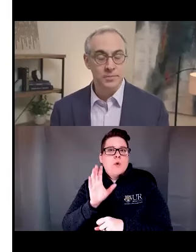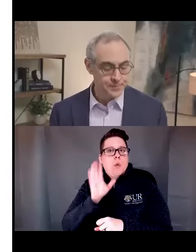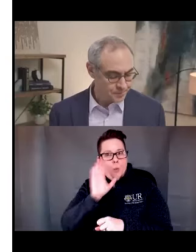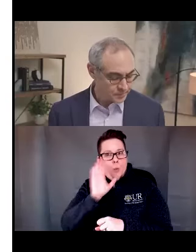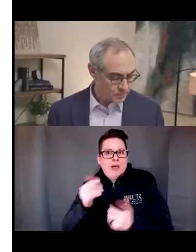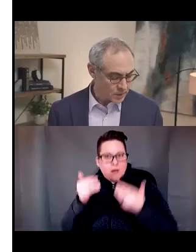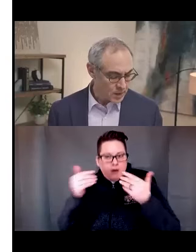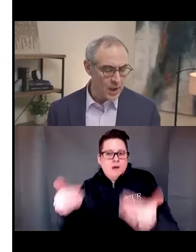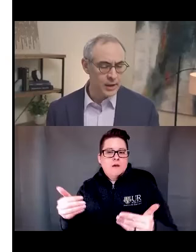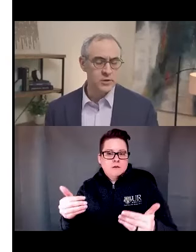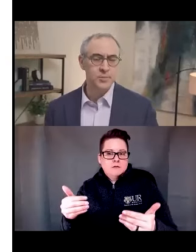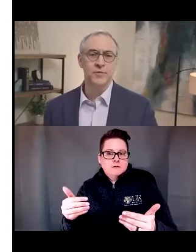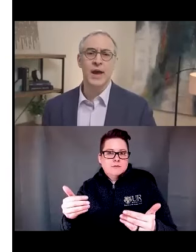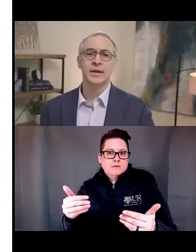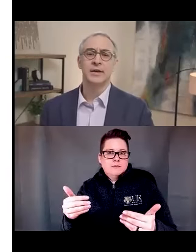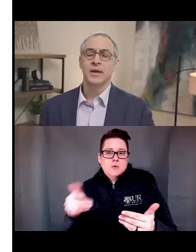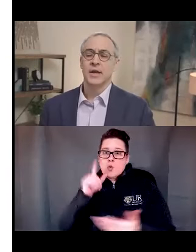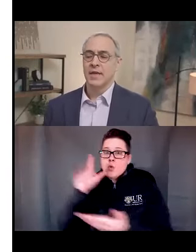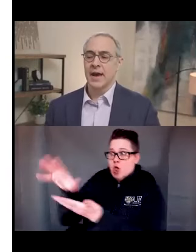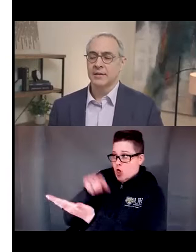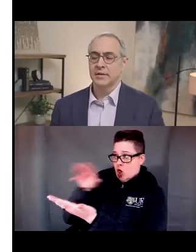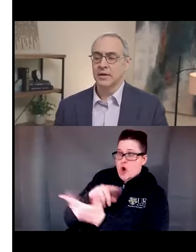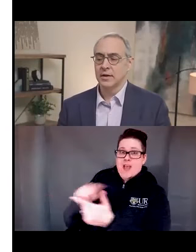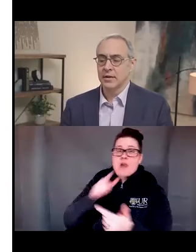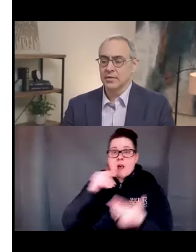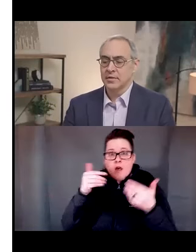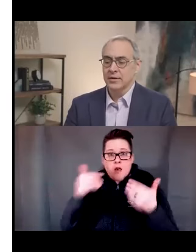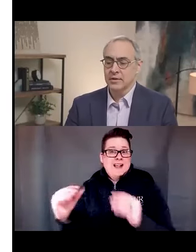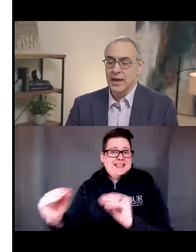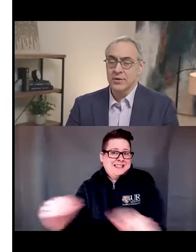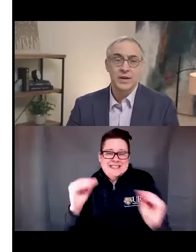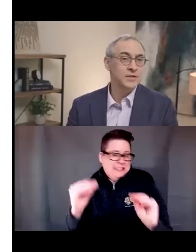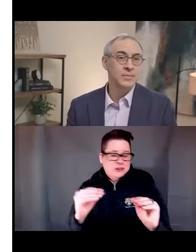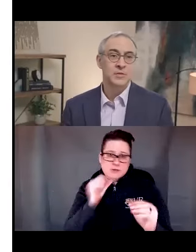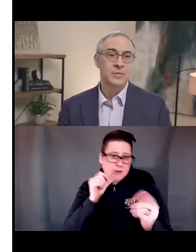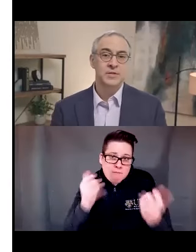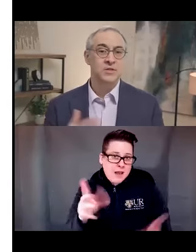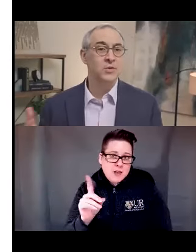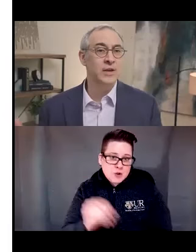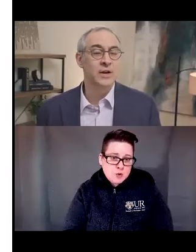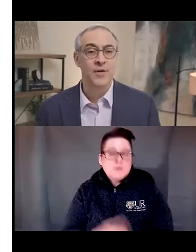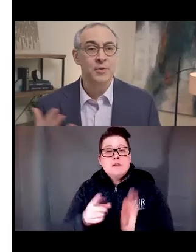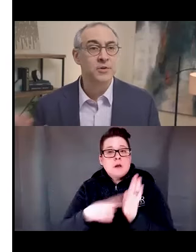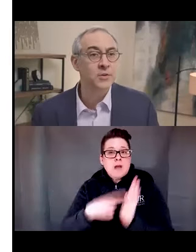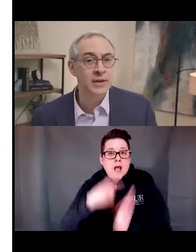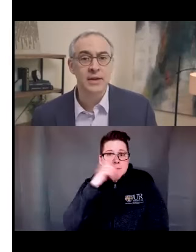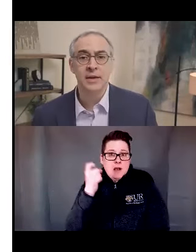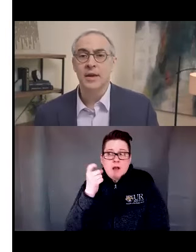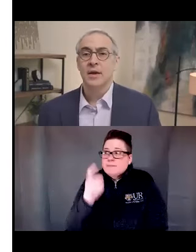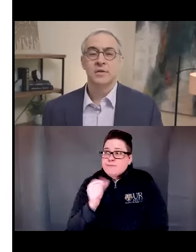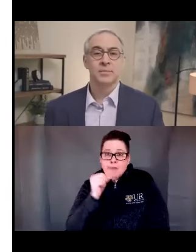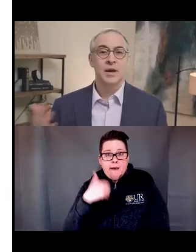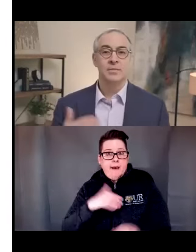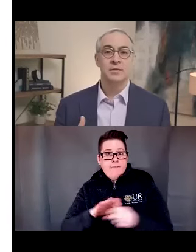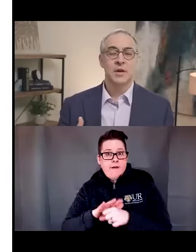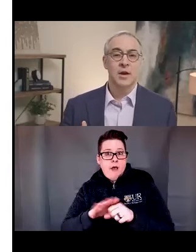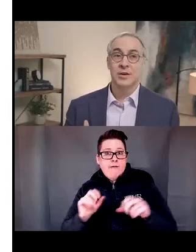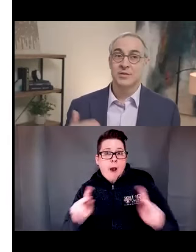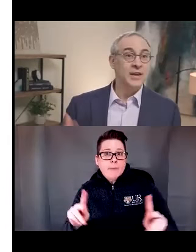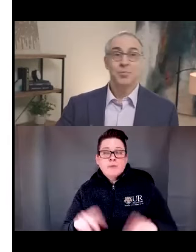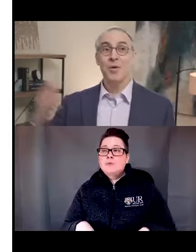to provide that training, sometimes because they just don't get enough opportunity,